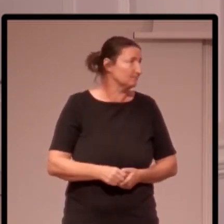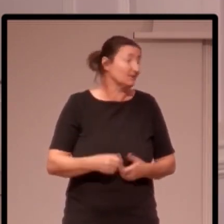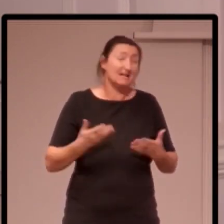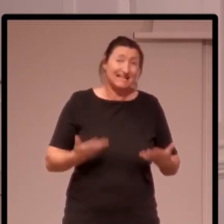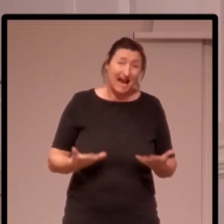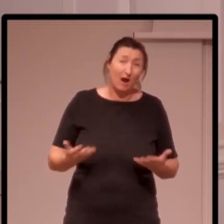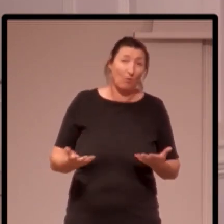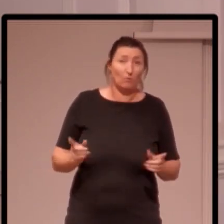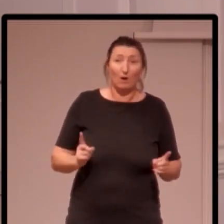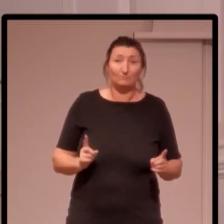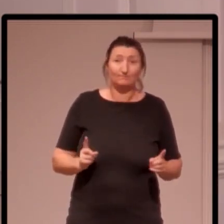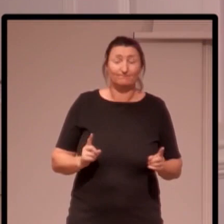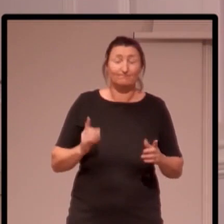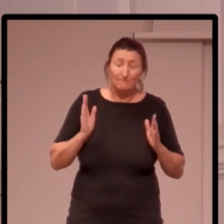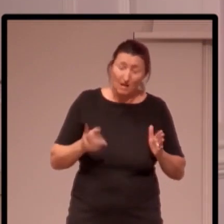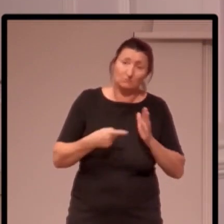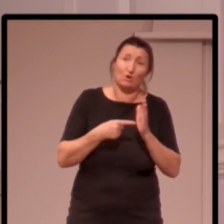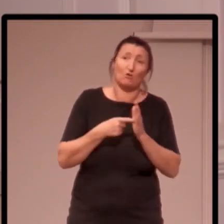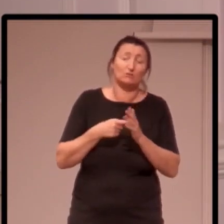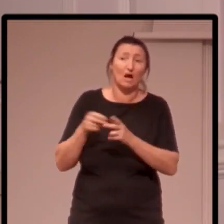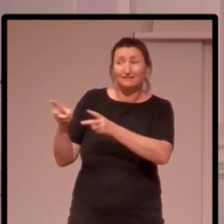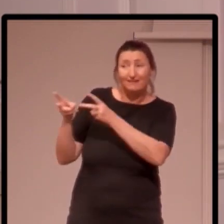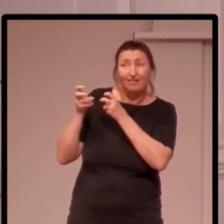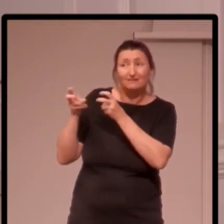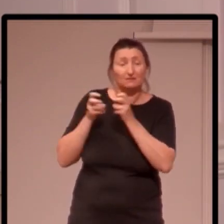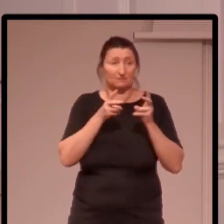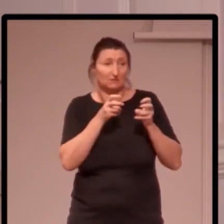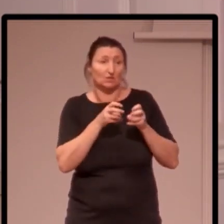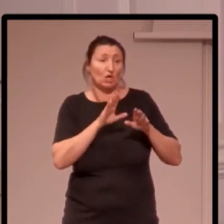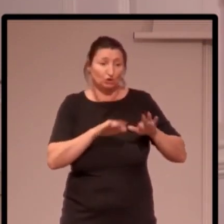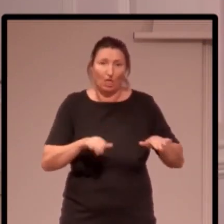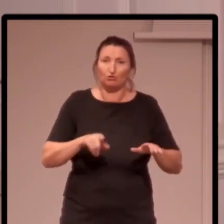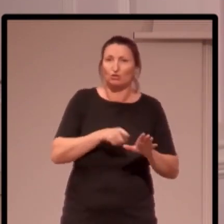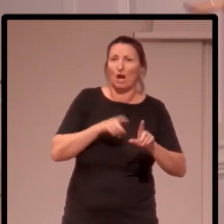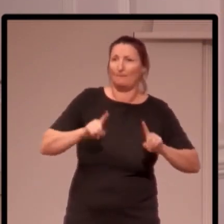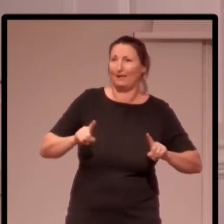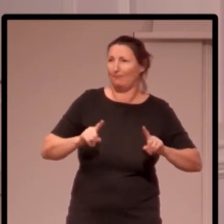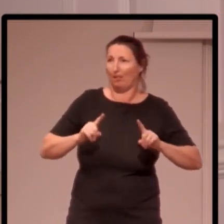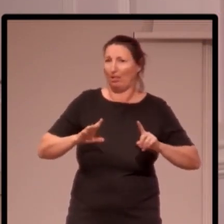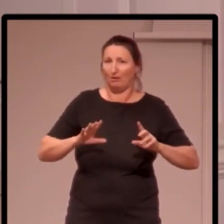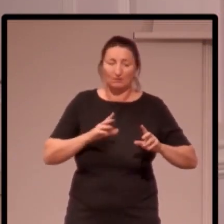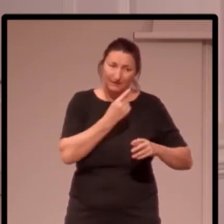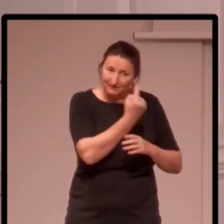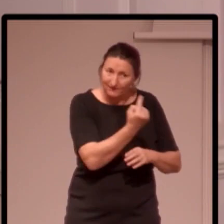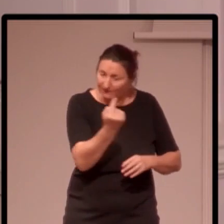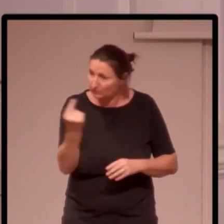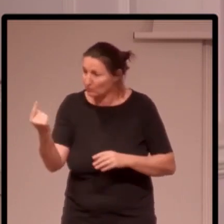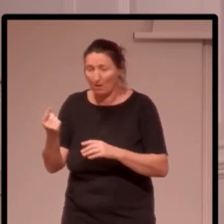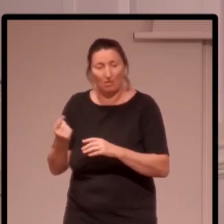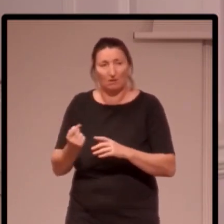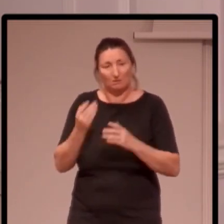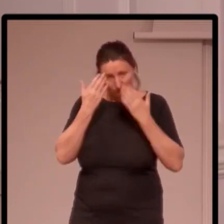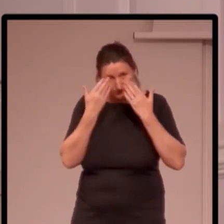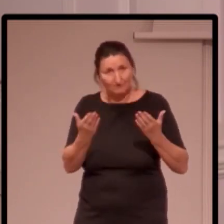need to prioritise listening to children and young people and not treating them all as one homogenous blob, because that's not what they are. They